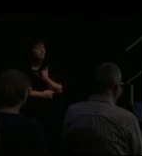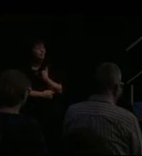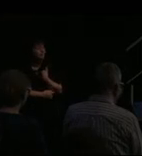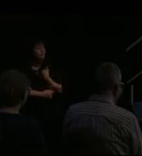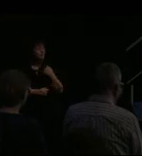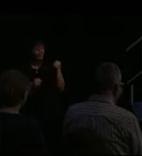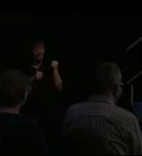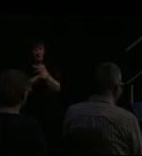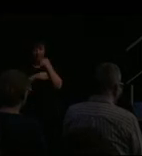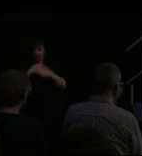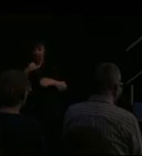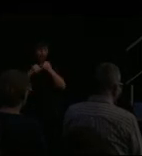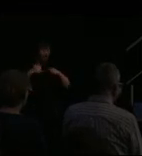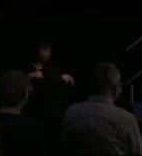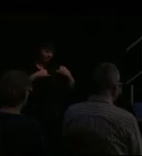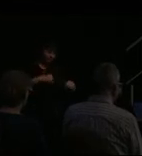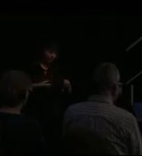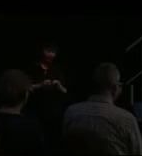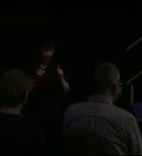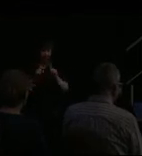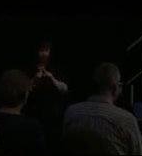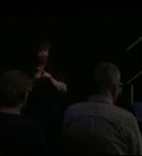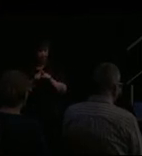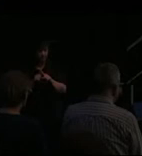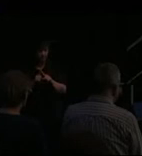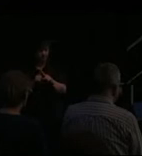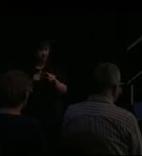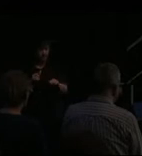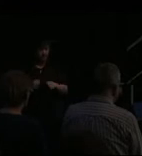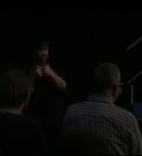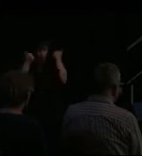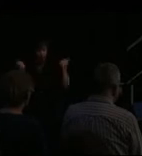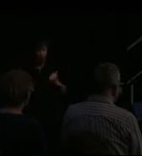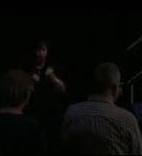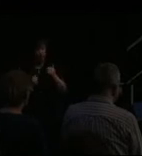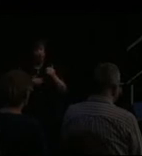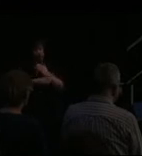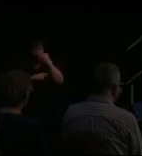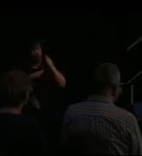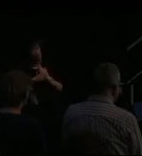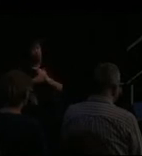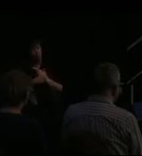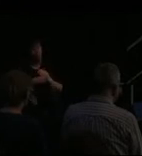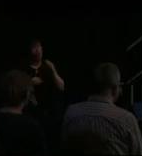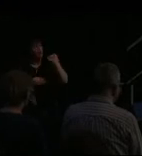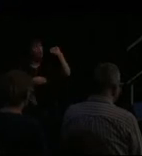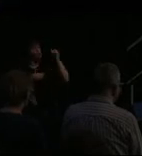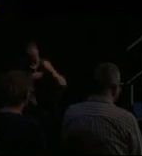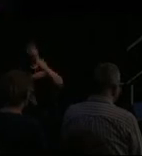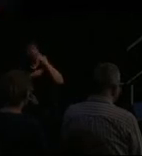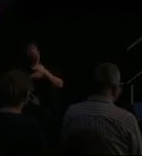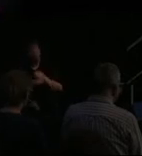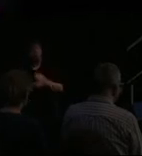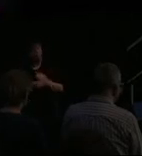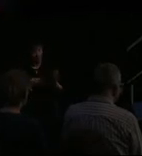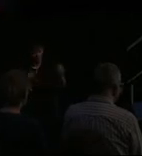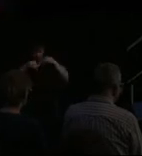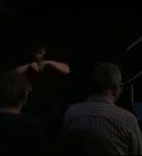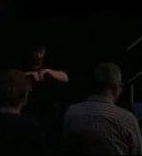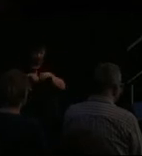You do not fail us. You will finish your job, your work in